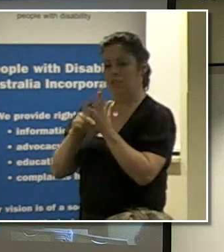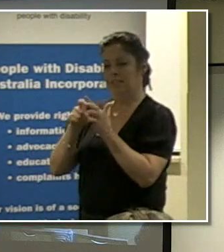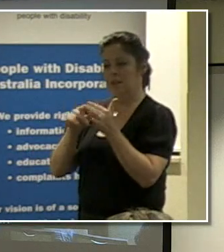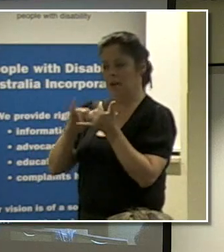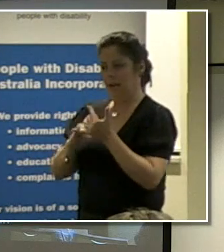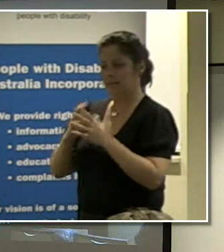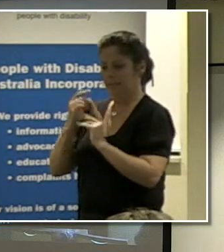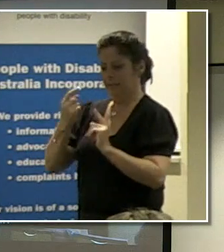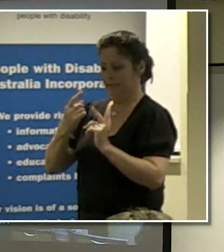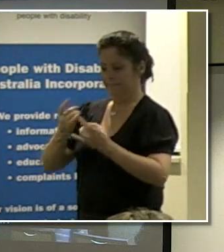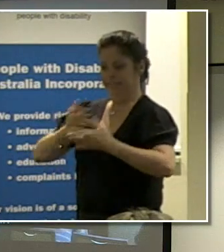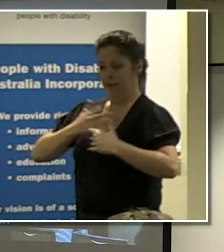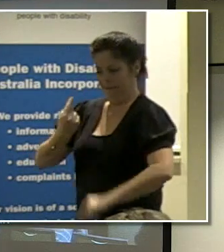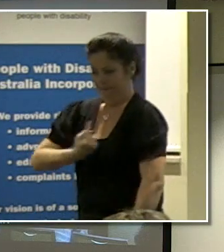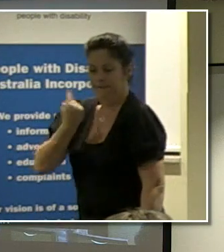management